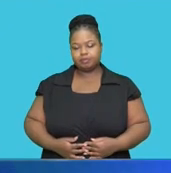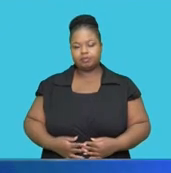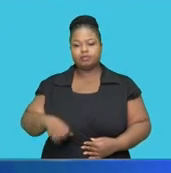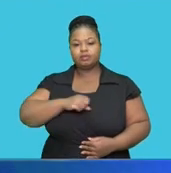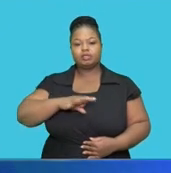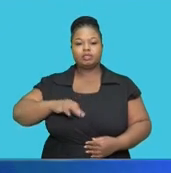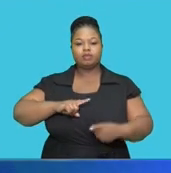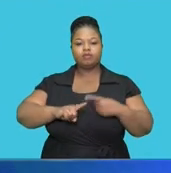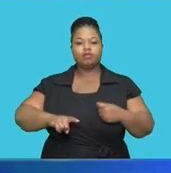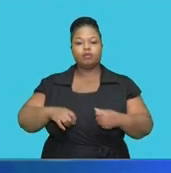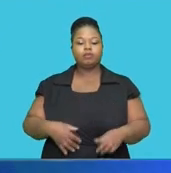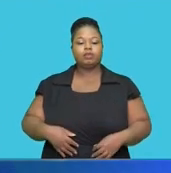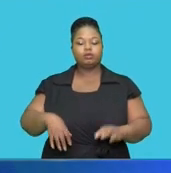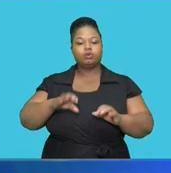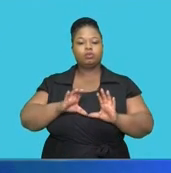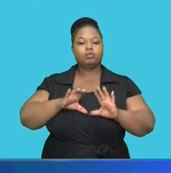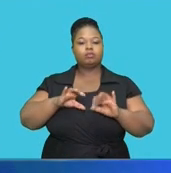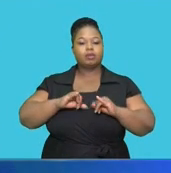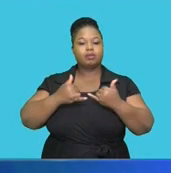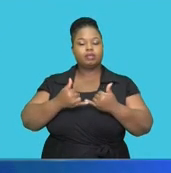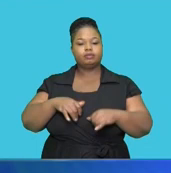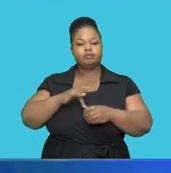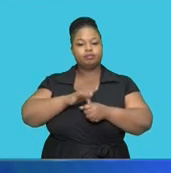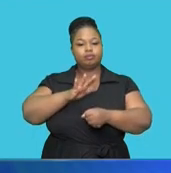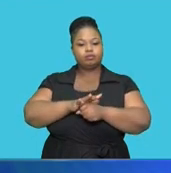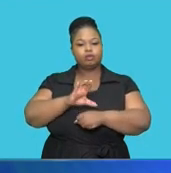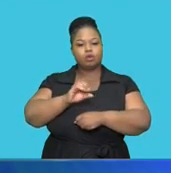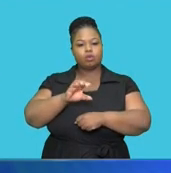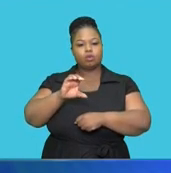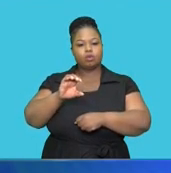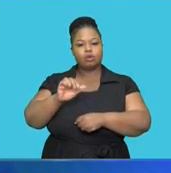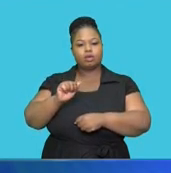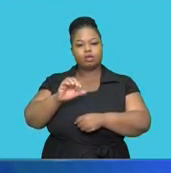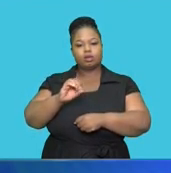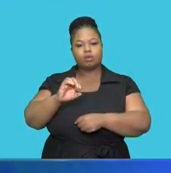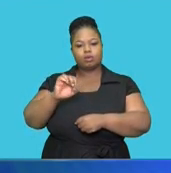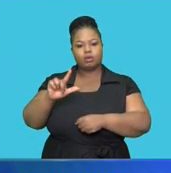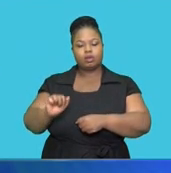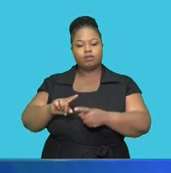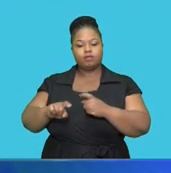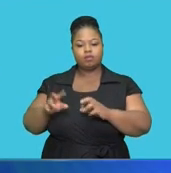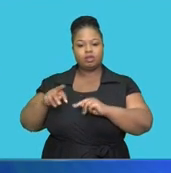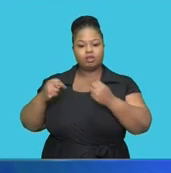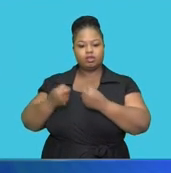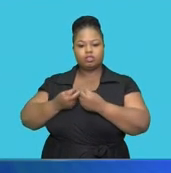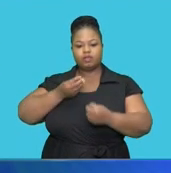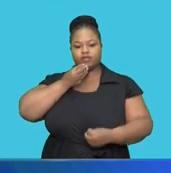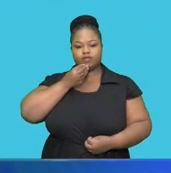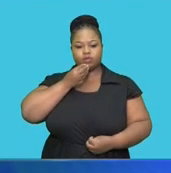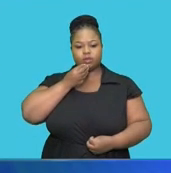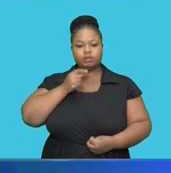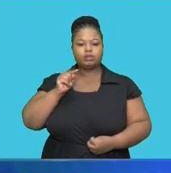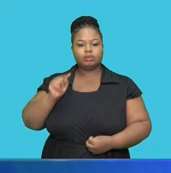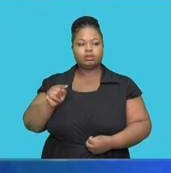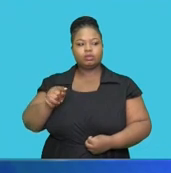Basebetsi ba khampani ya nwamaphodi ya Coca-Cola Beverages South Africa tshehetsong ya Union ya Basebetsi ya National Food, Beverages,